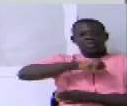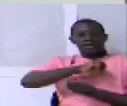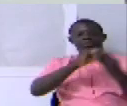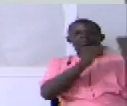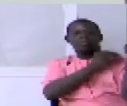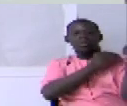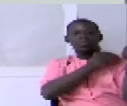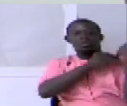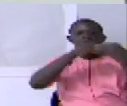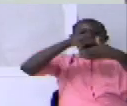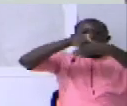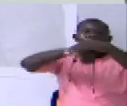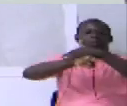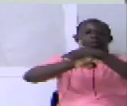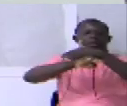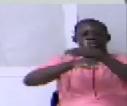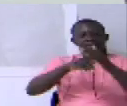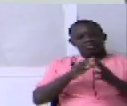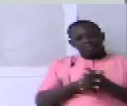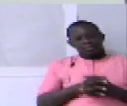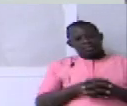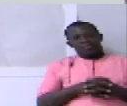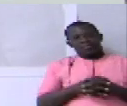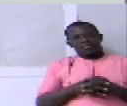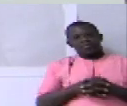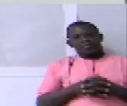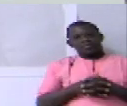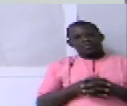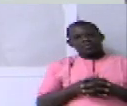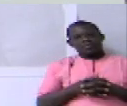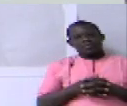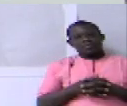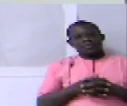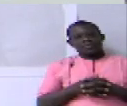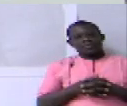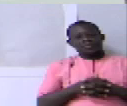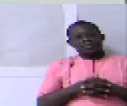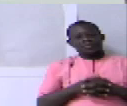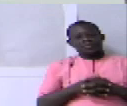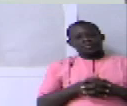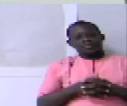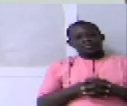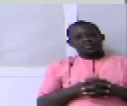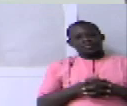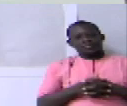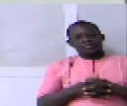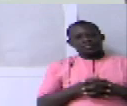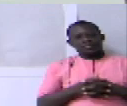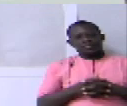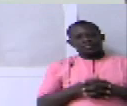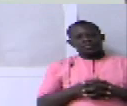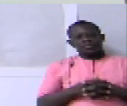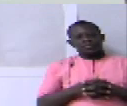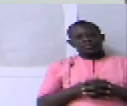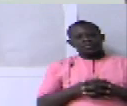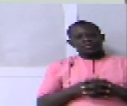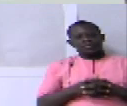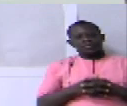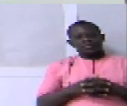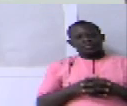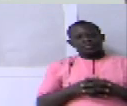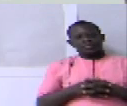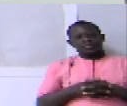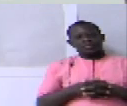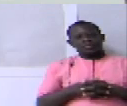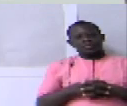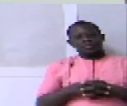doku bunda men yalon kabe man sakunda ko to doku lalu men be woto doku bunda me ba fly public service commission wolem doku